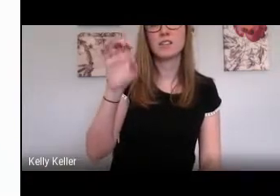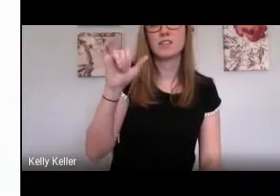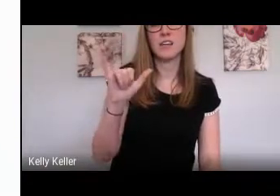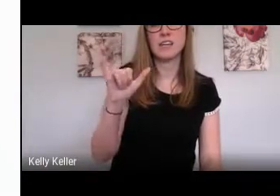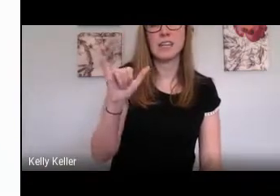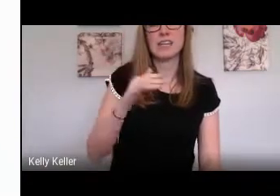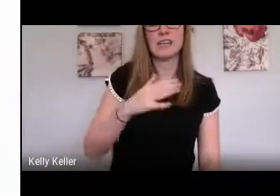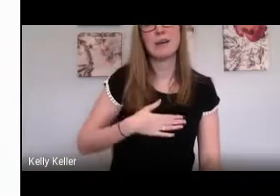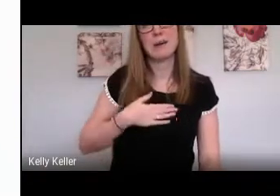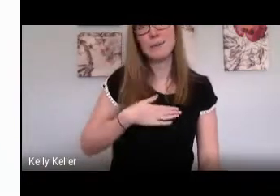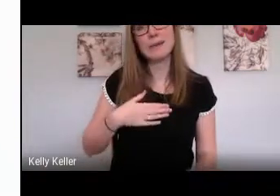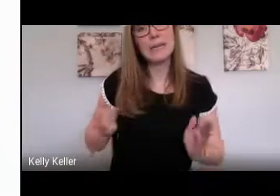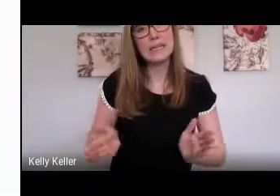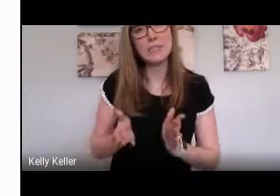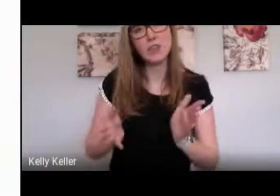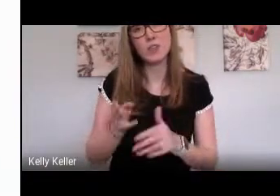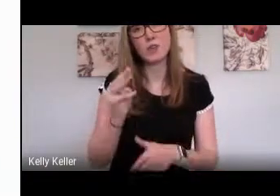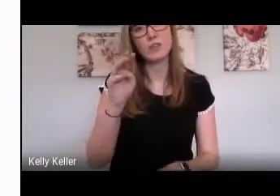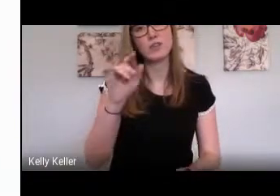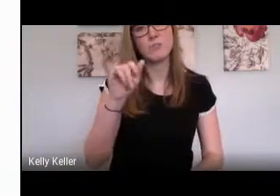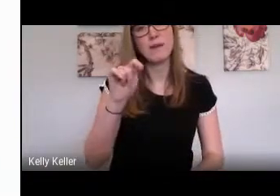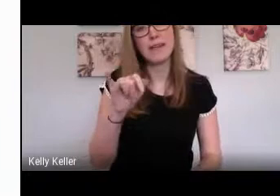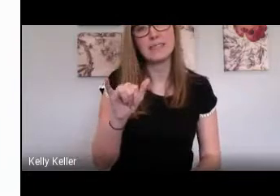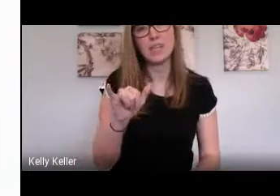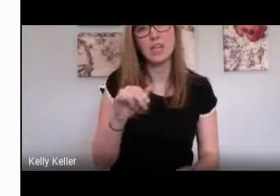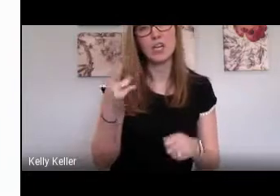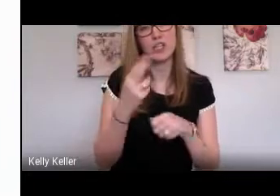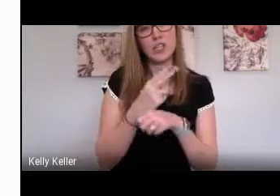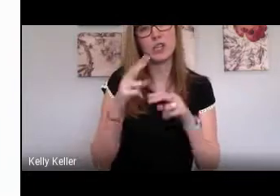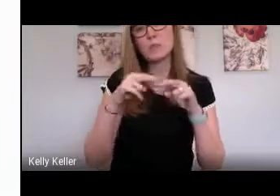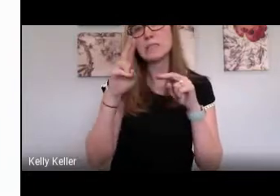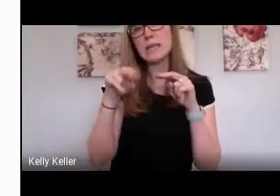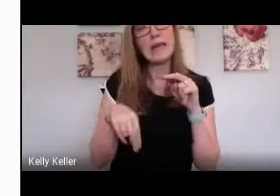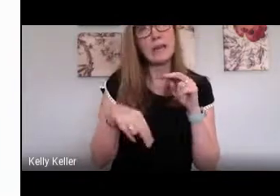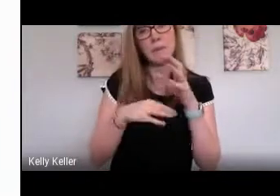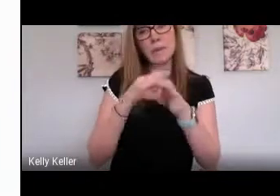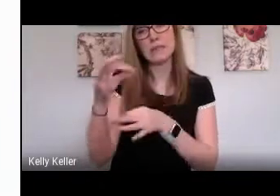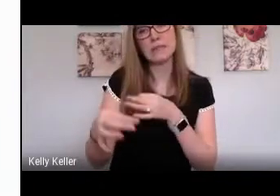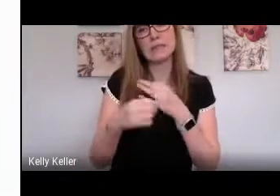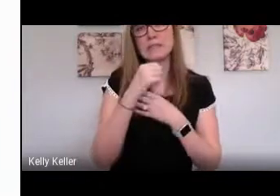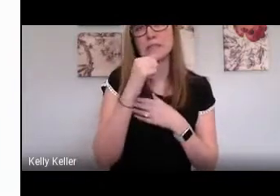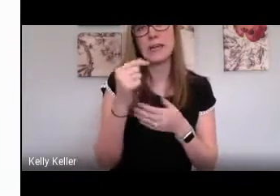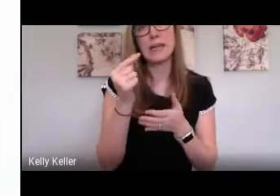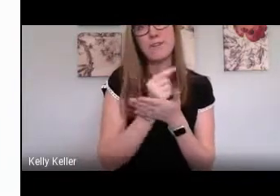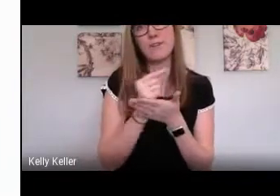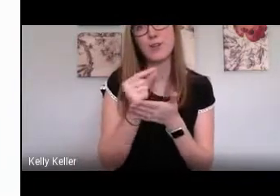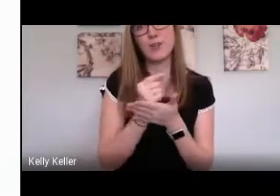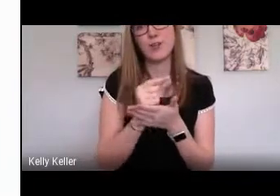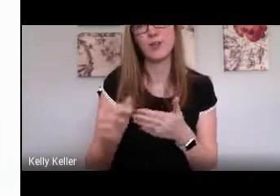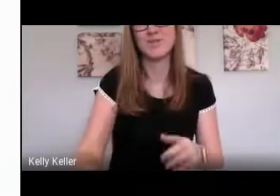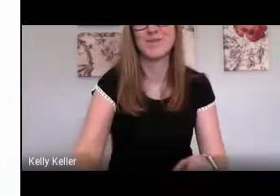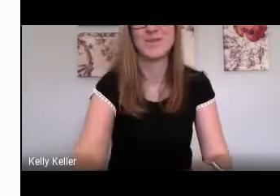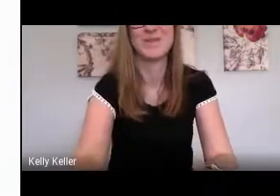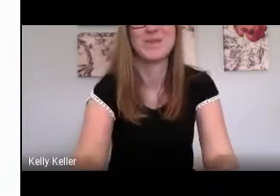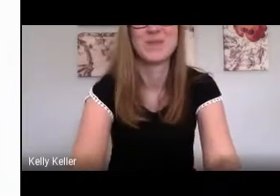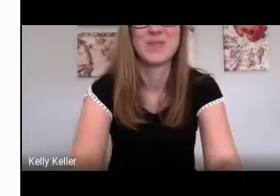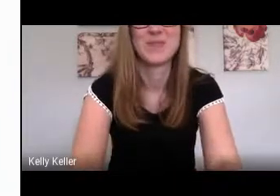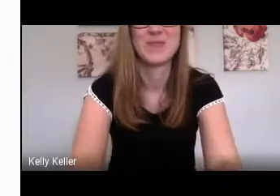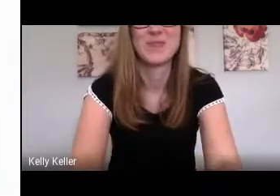Edie Stuckyκ Kelly plz encourage Awwww Matty Stucky to use tape instead of glue you.